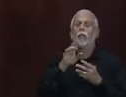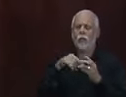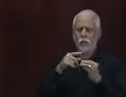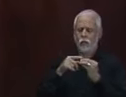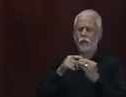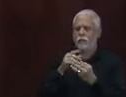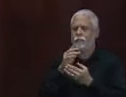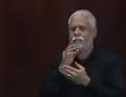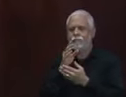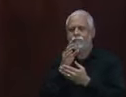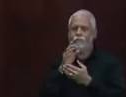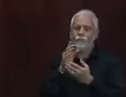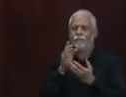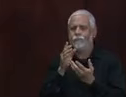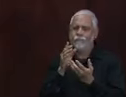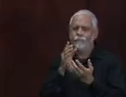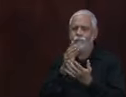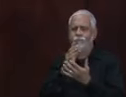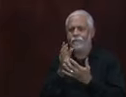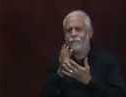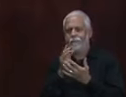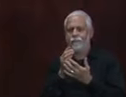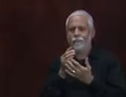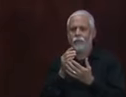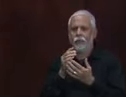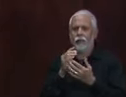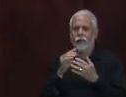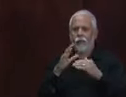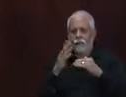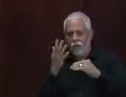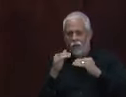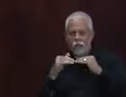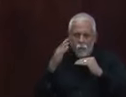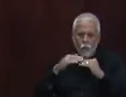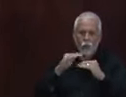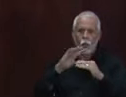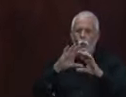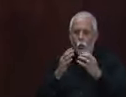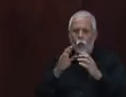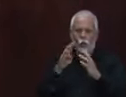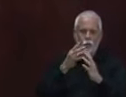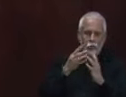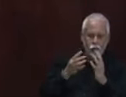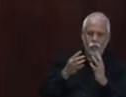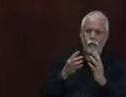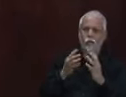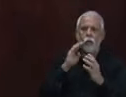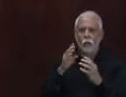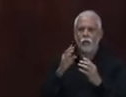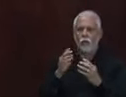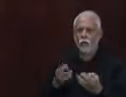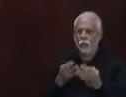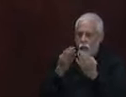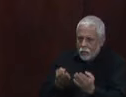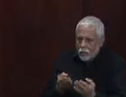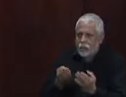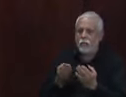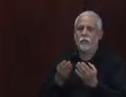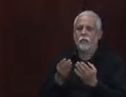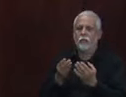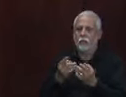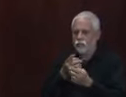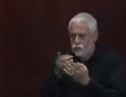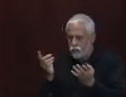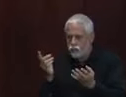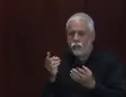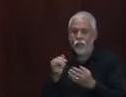certain in 5 or more in the whole table, we would be bringing recommendations to